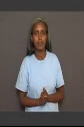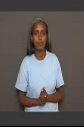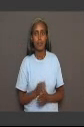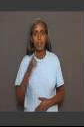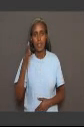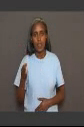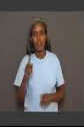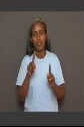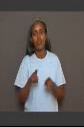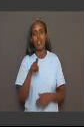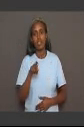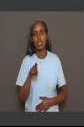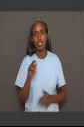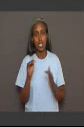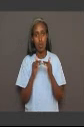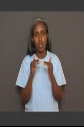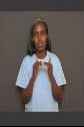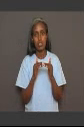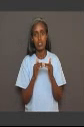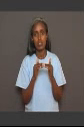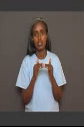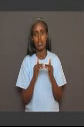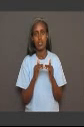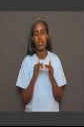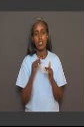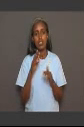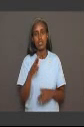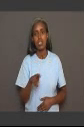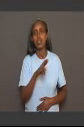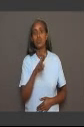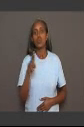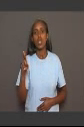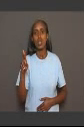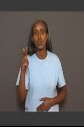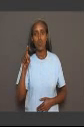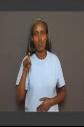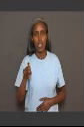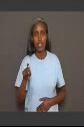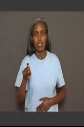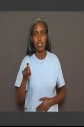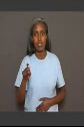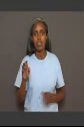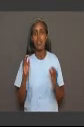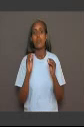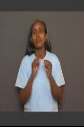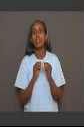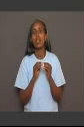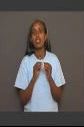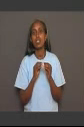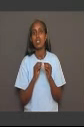F of x equals the square root of x